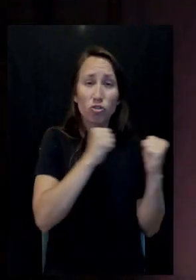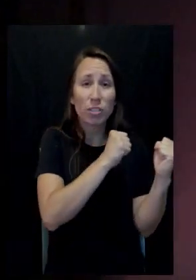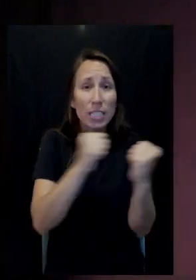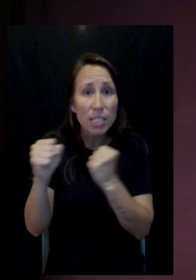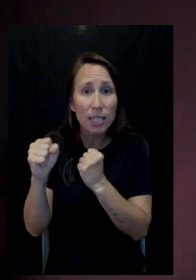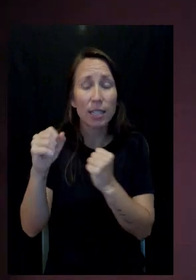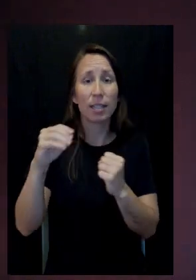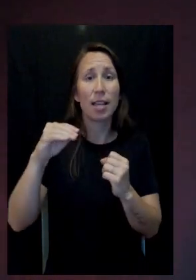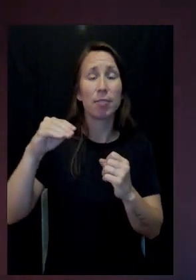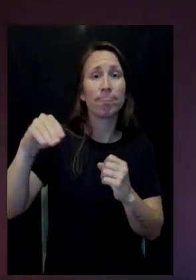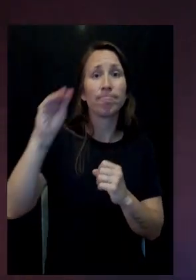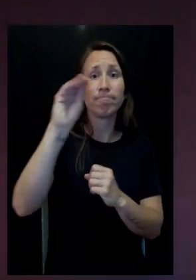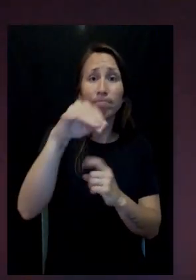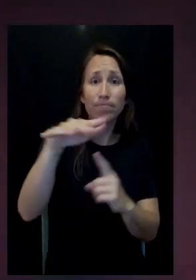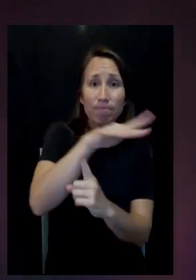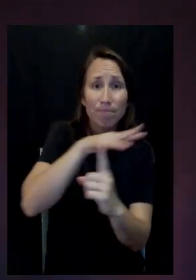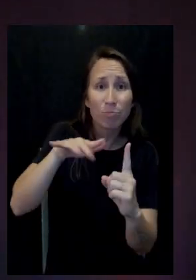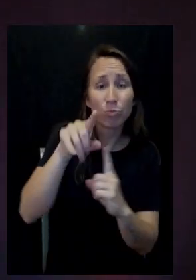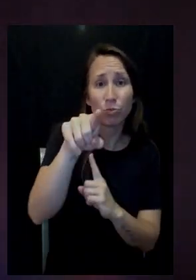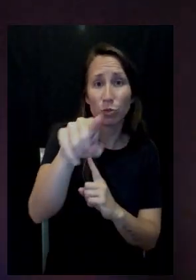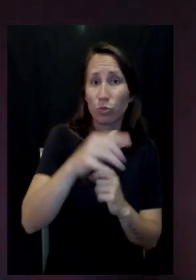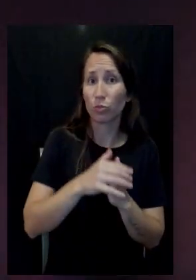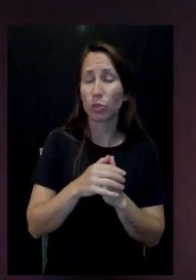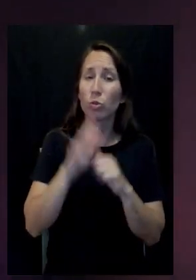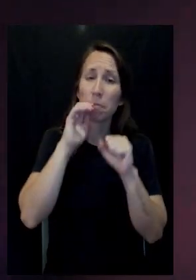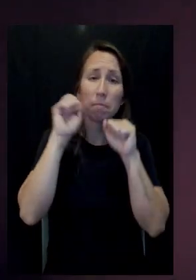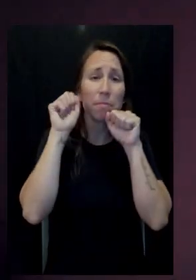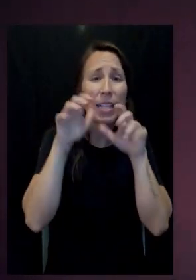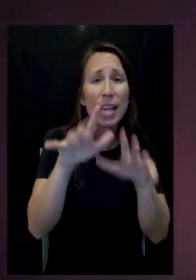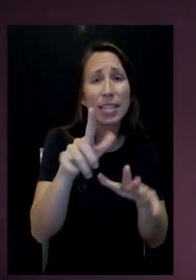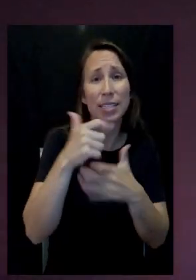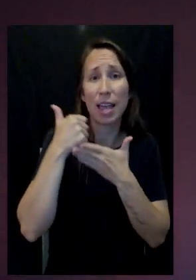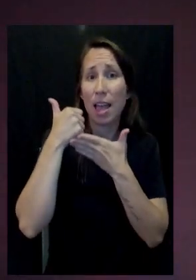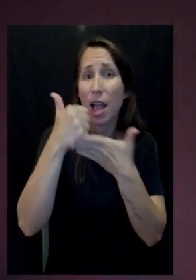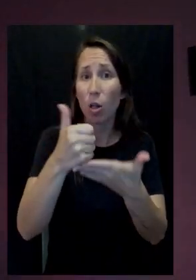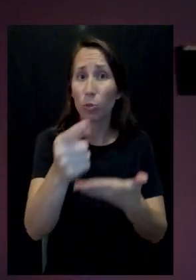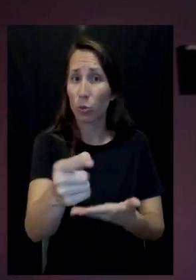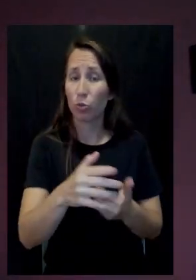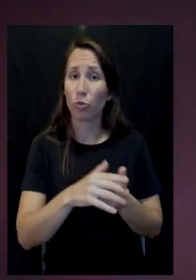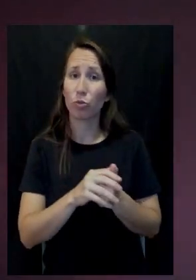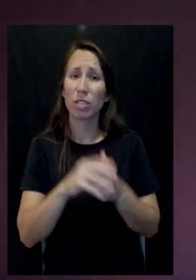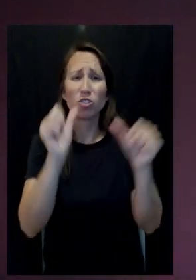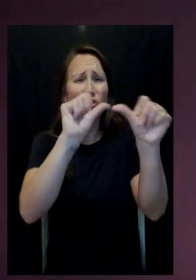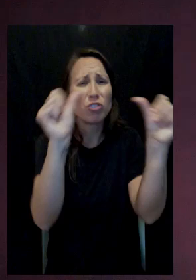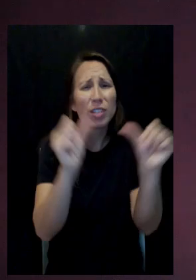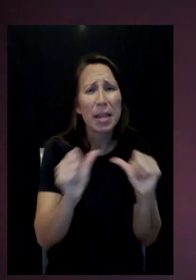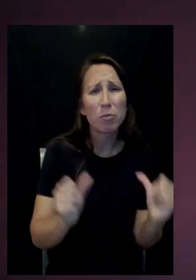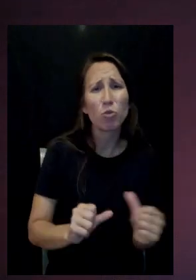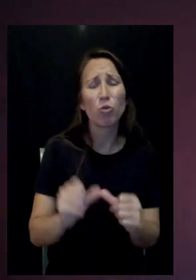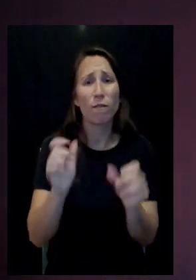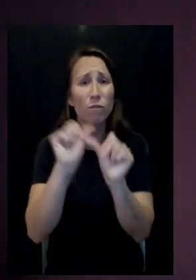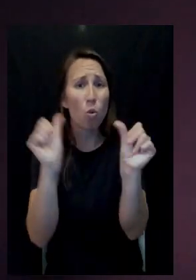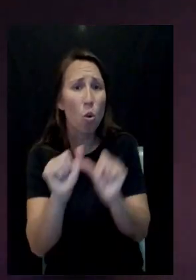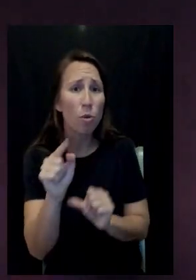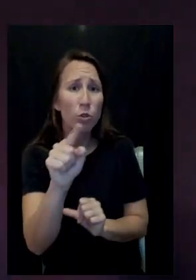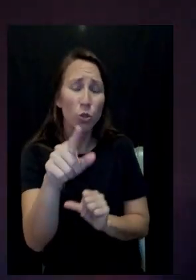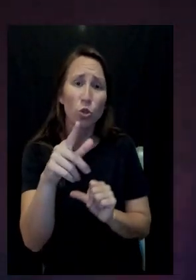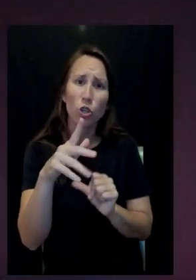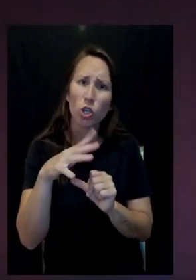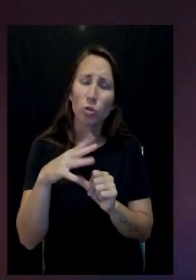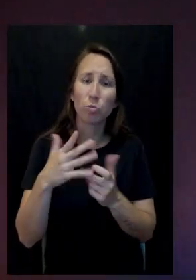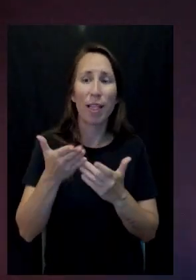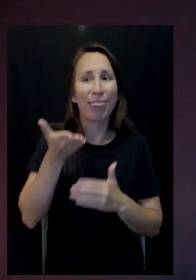wants to strategically put around you. The people that he puts around you to bless you, to help you, to shape you, to form you,